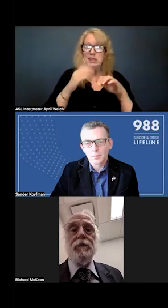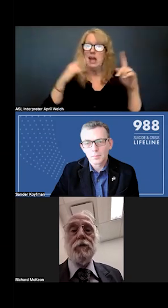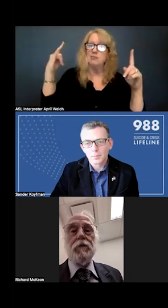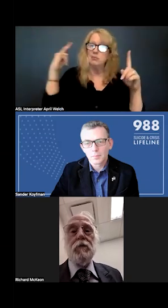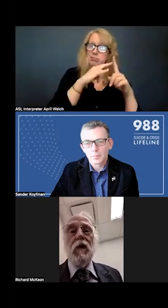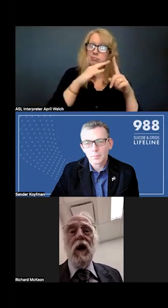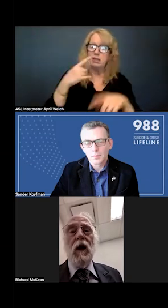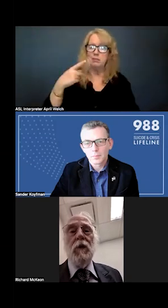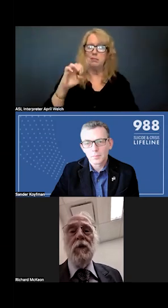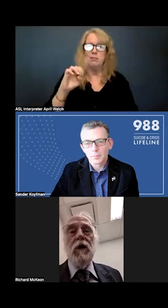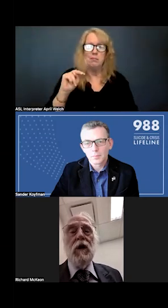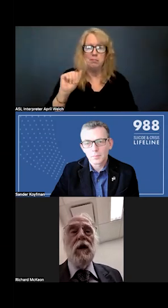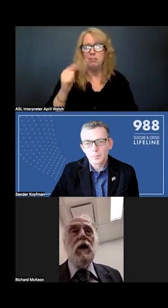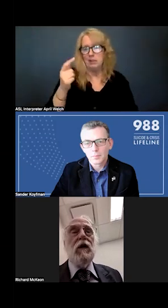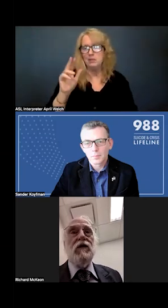Pentagon.